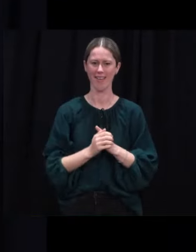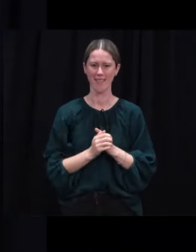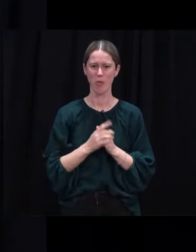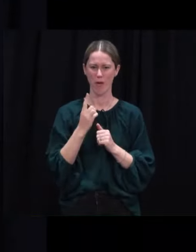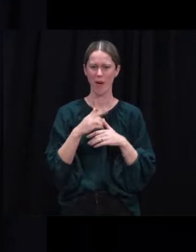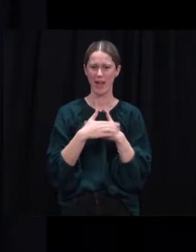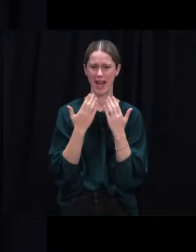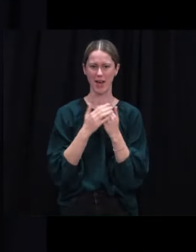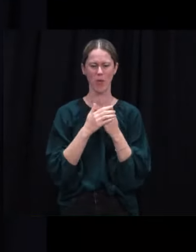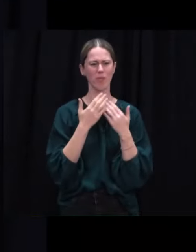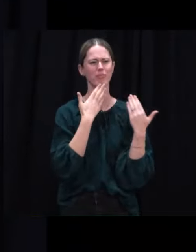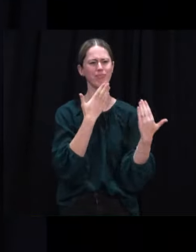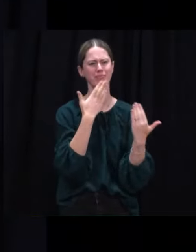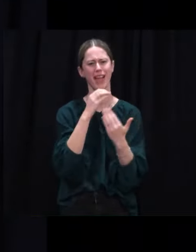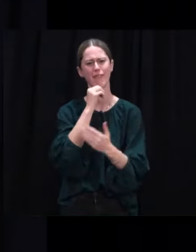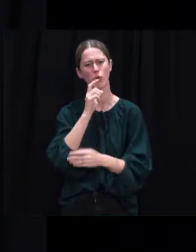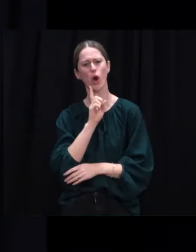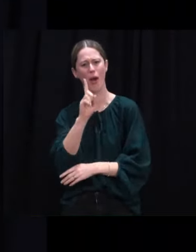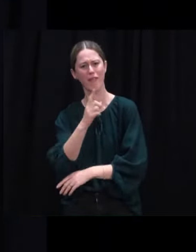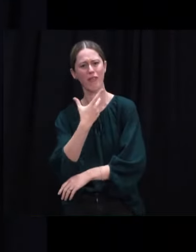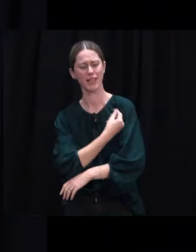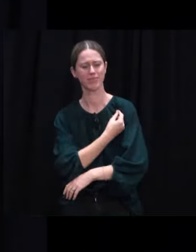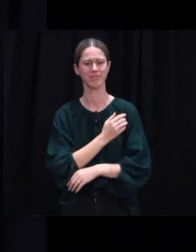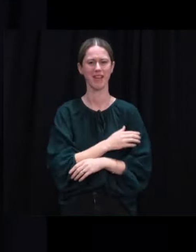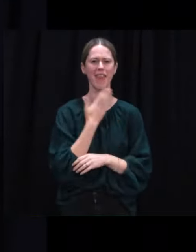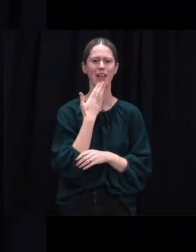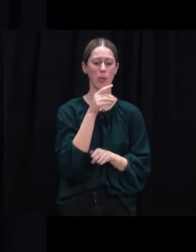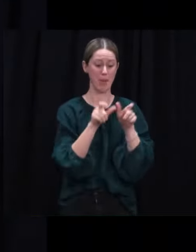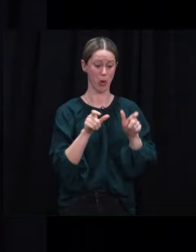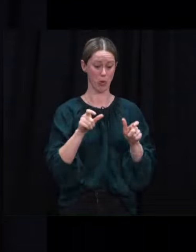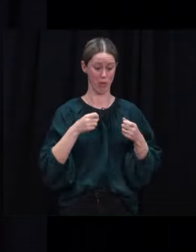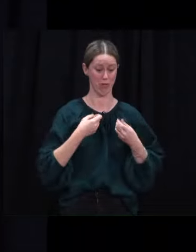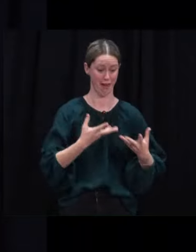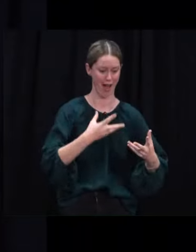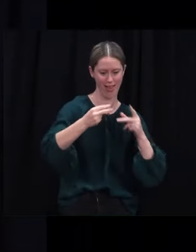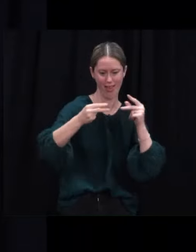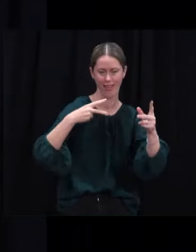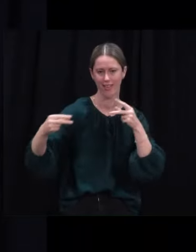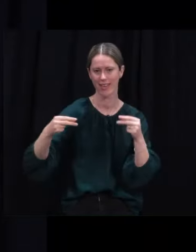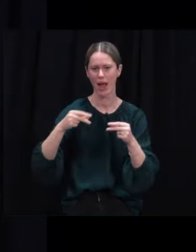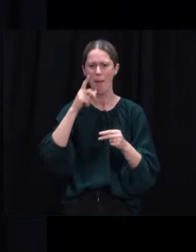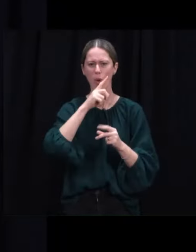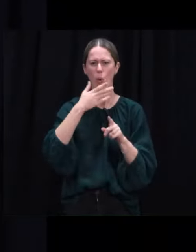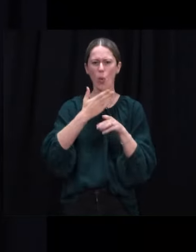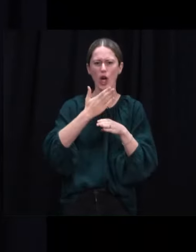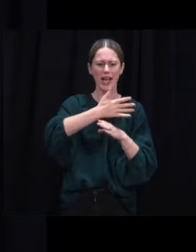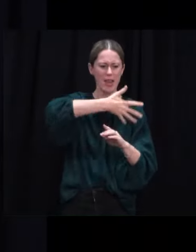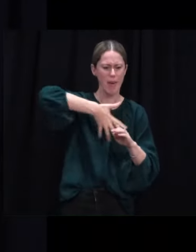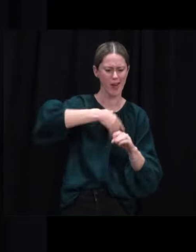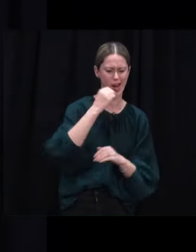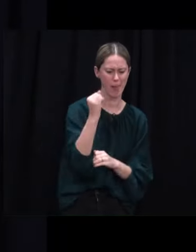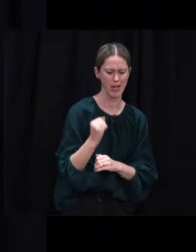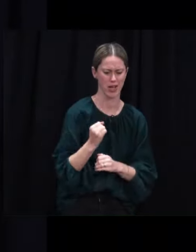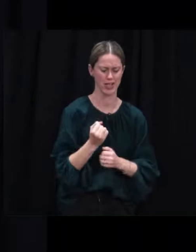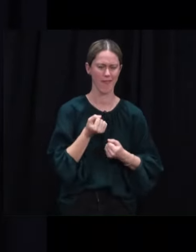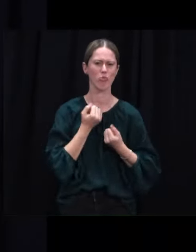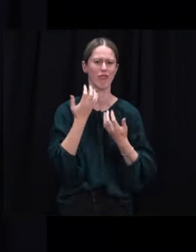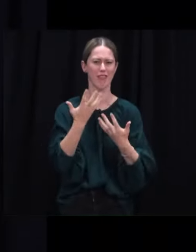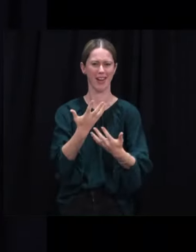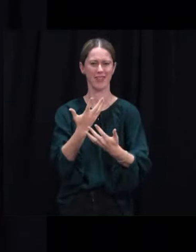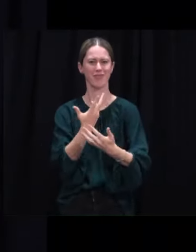you to those being vaccinated, those doing the vaccination, and all those working behind the scenes to make sure the vaccinations can